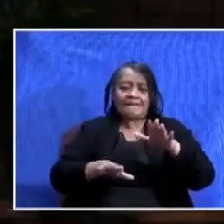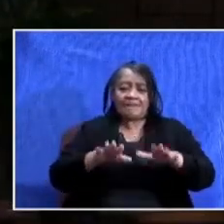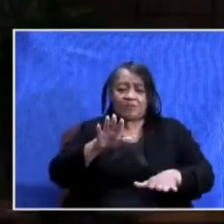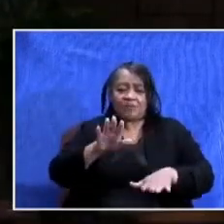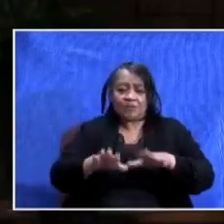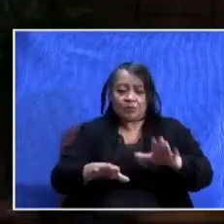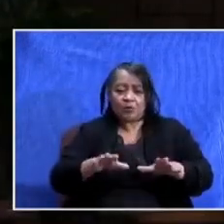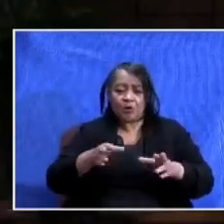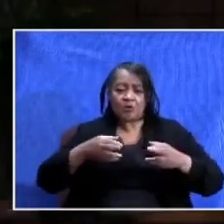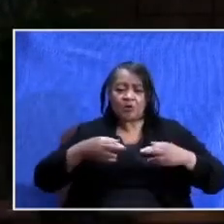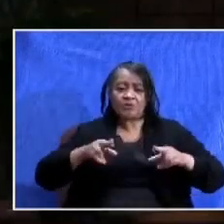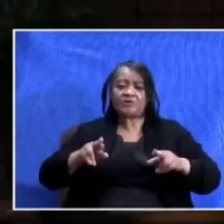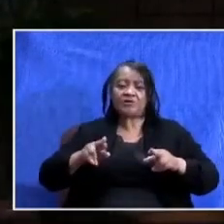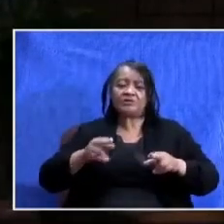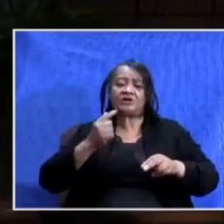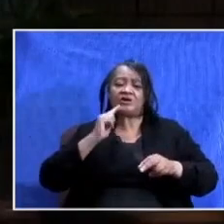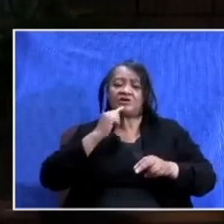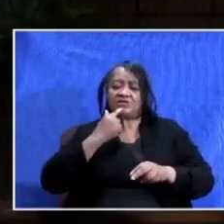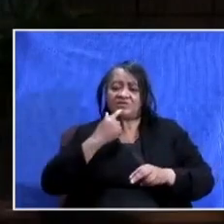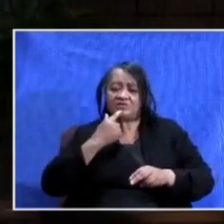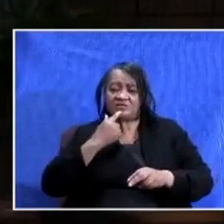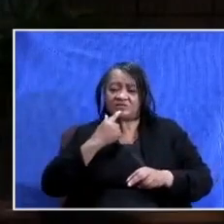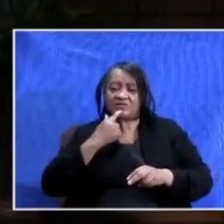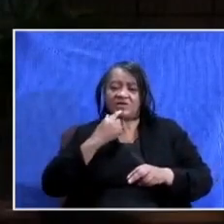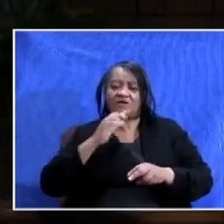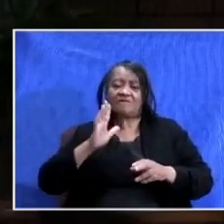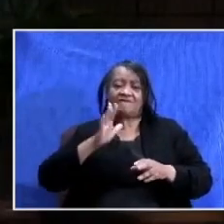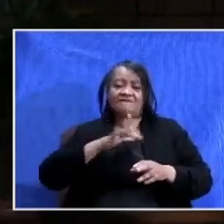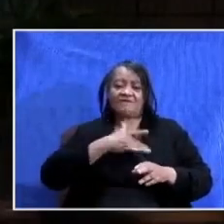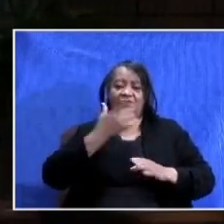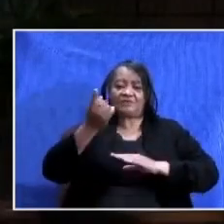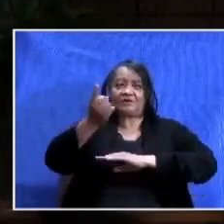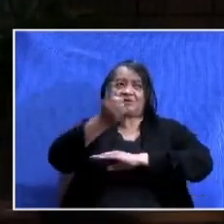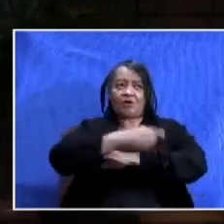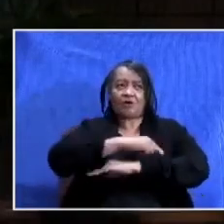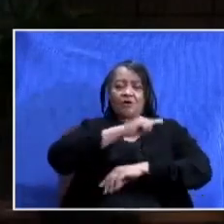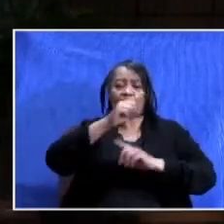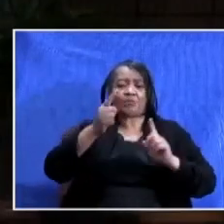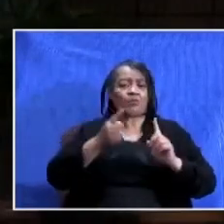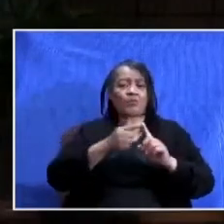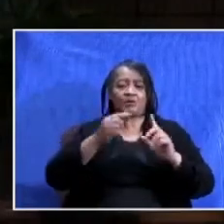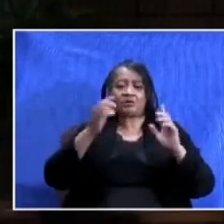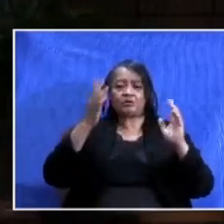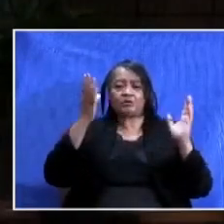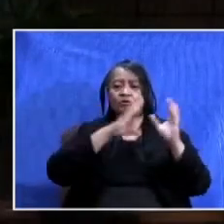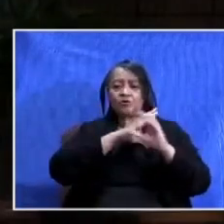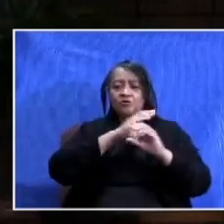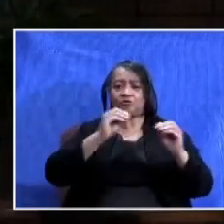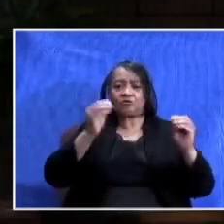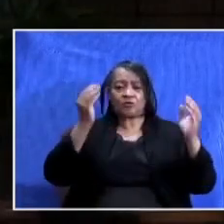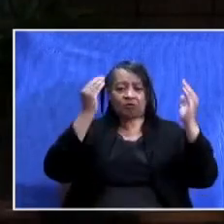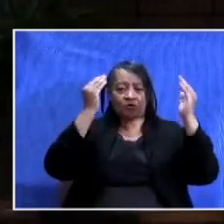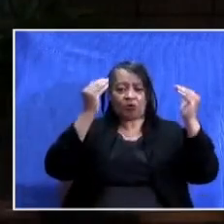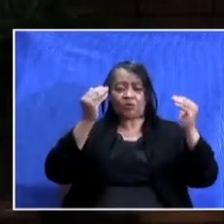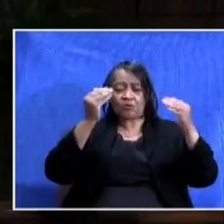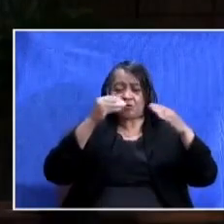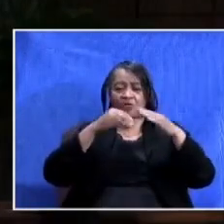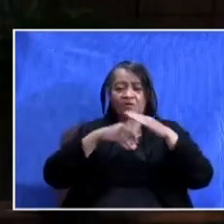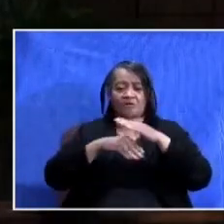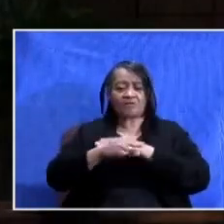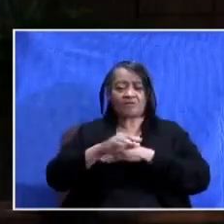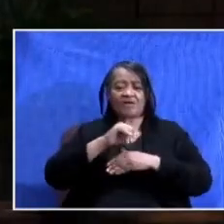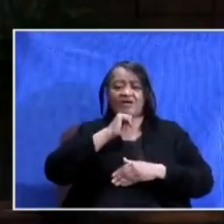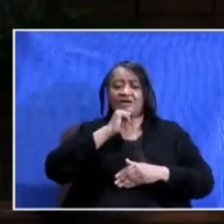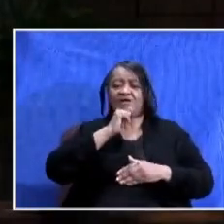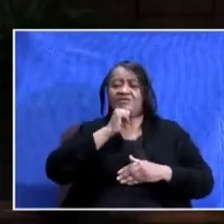chastening rod, felt in the days when hope unborn